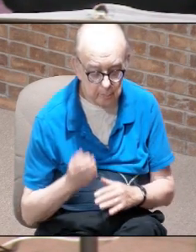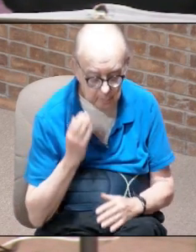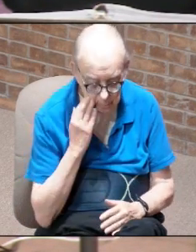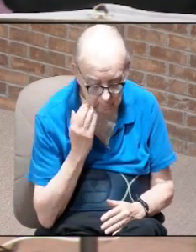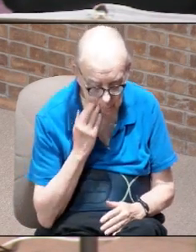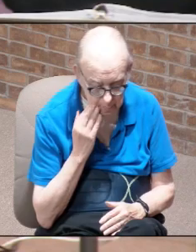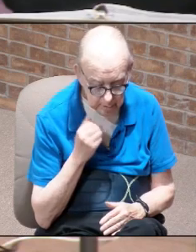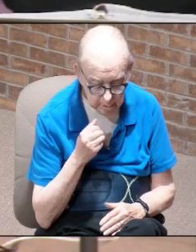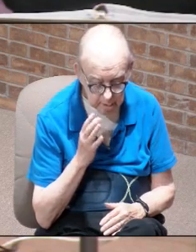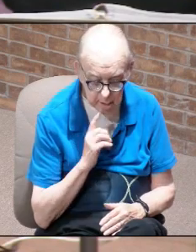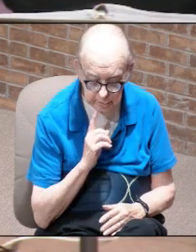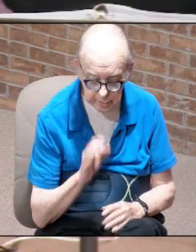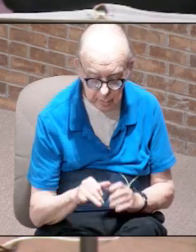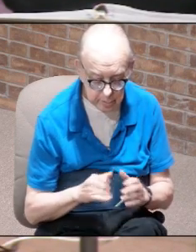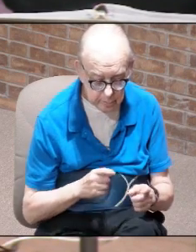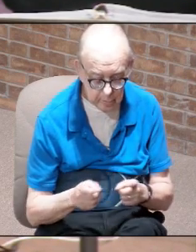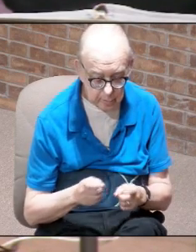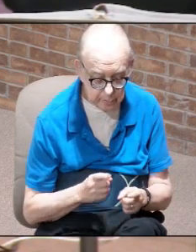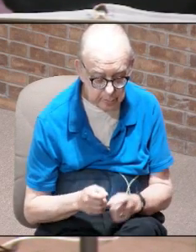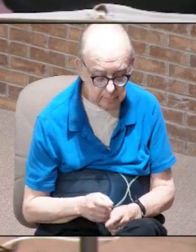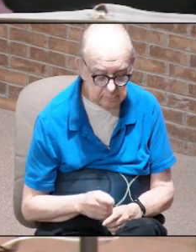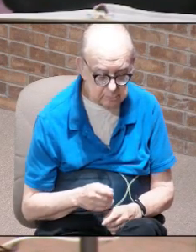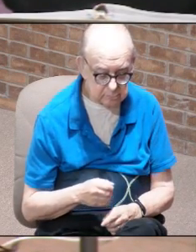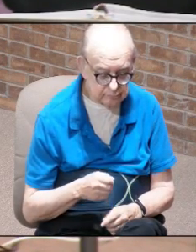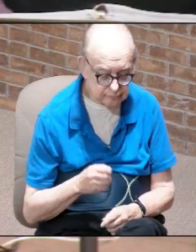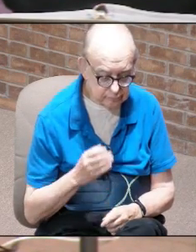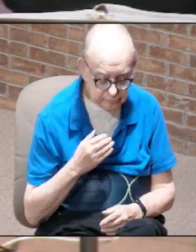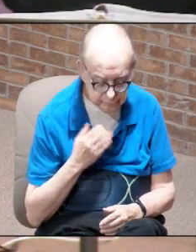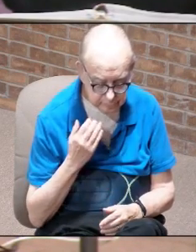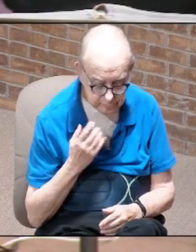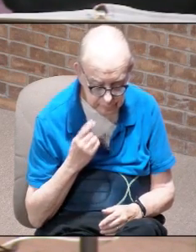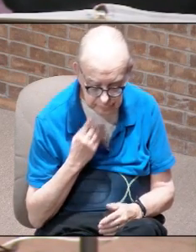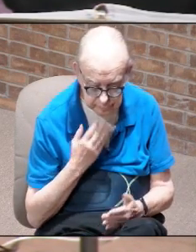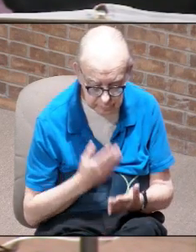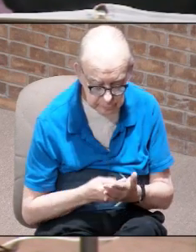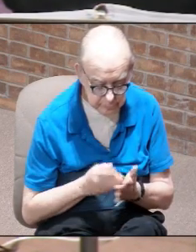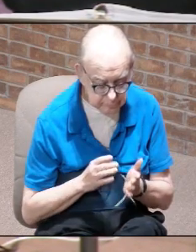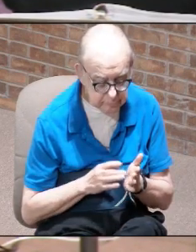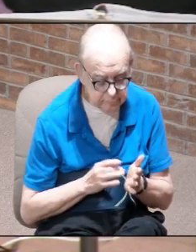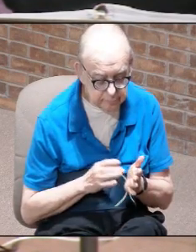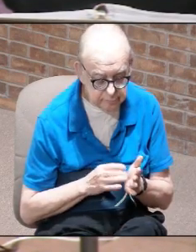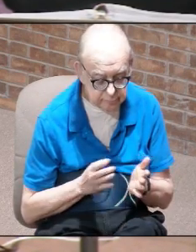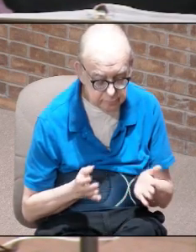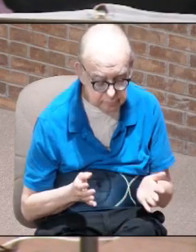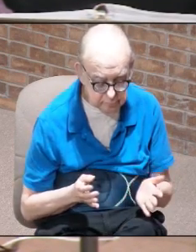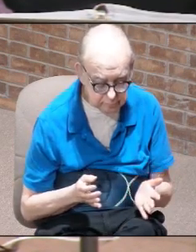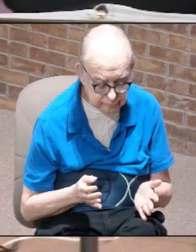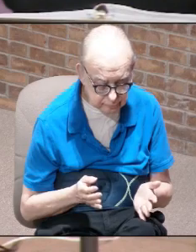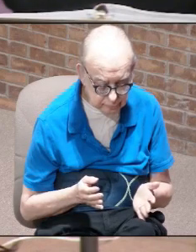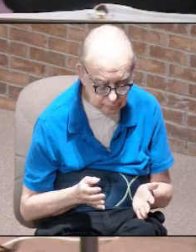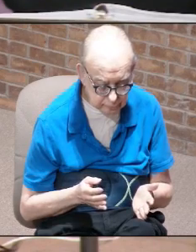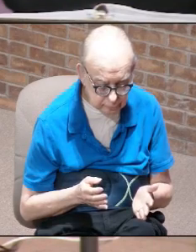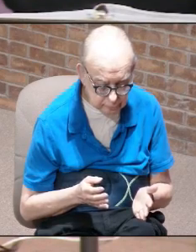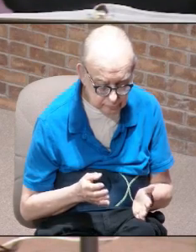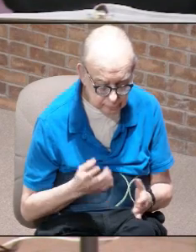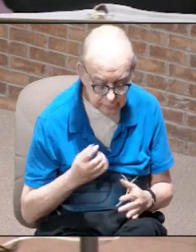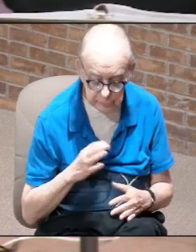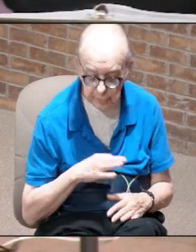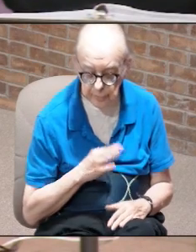that he's still in control. He says laughter is good medicine for the